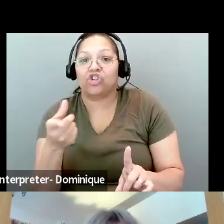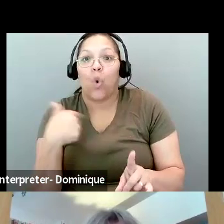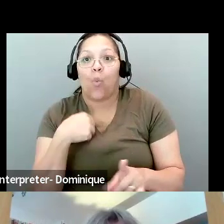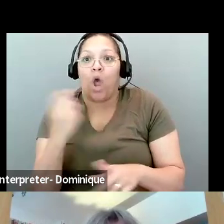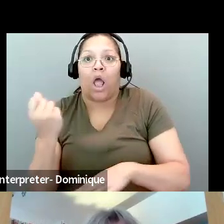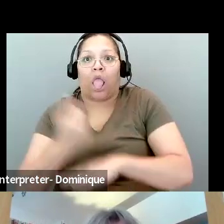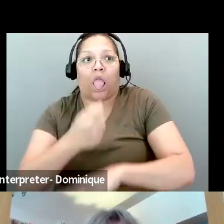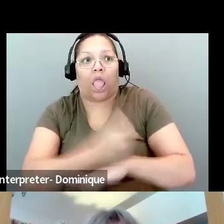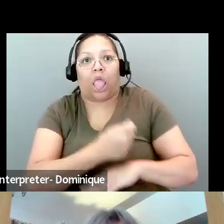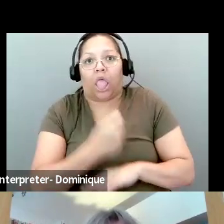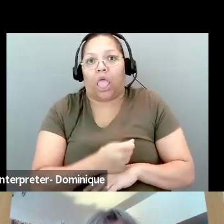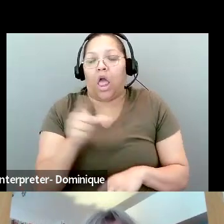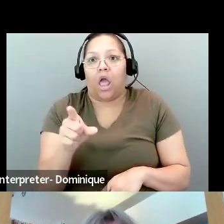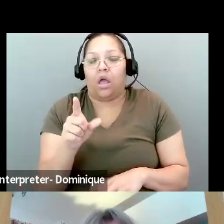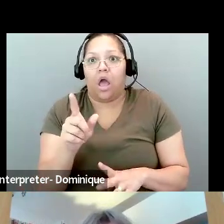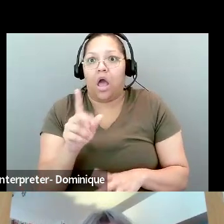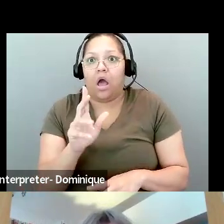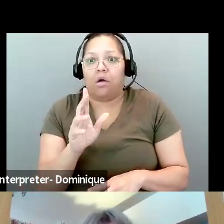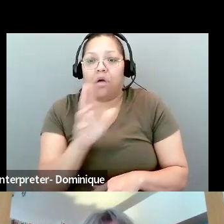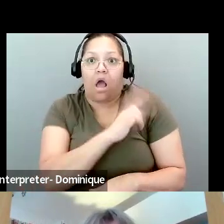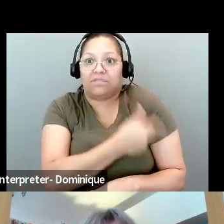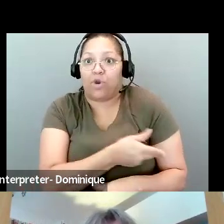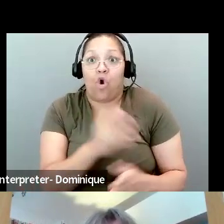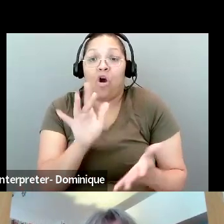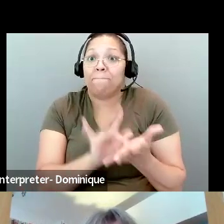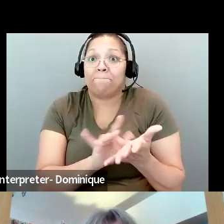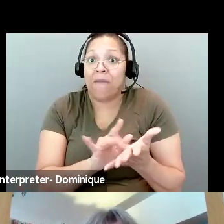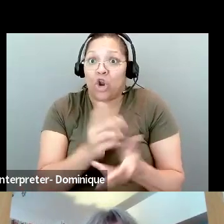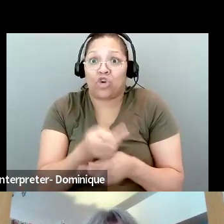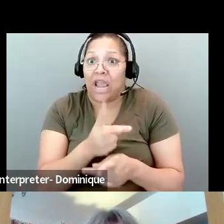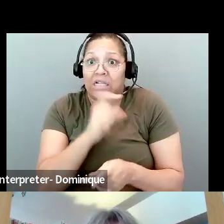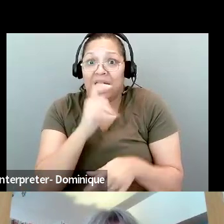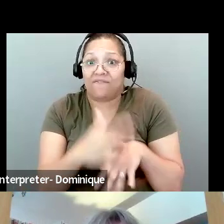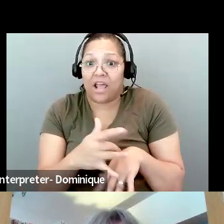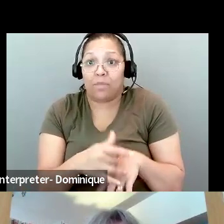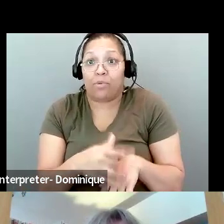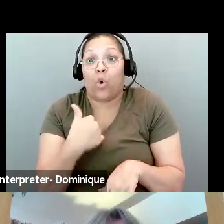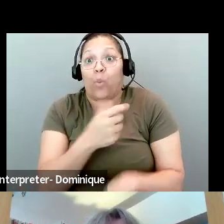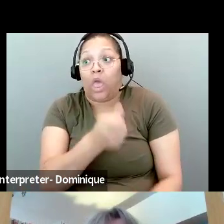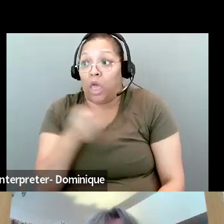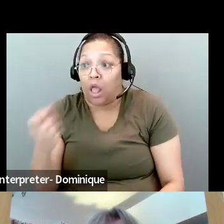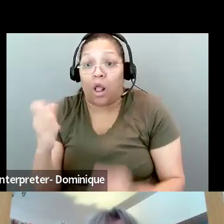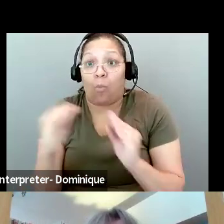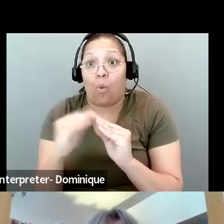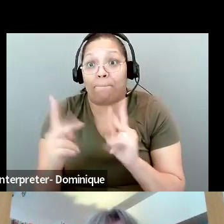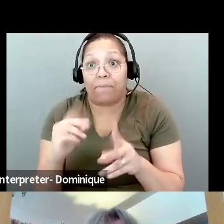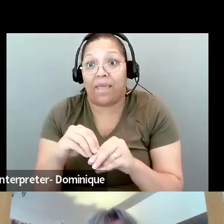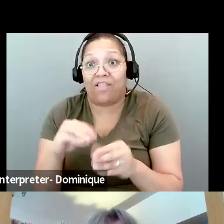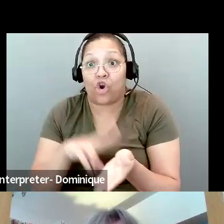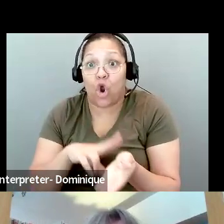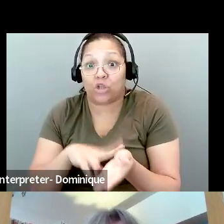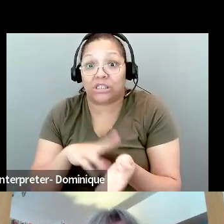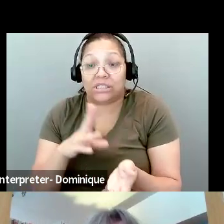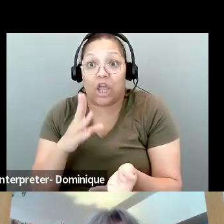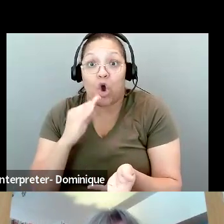where medical care isn't available, which is putting more people into the nursing homes there. And a lot of our nursing homes